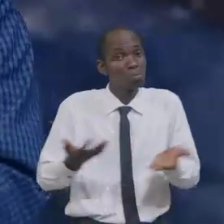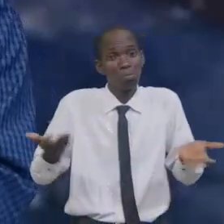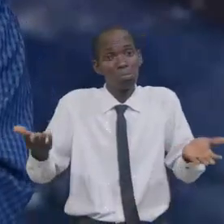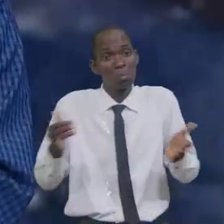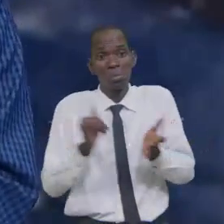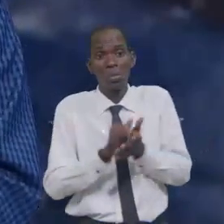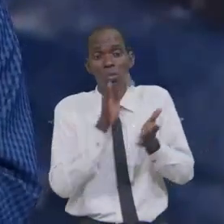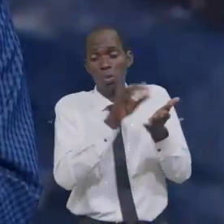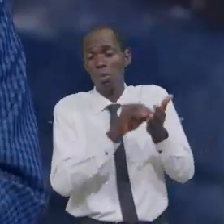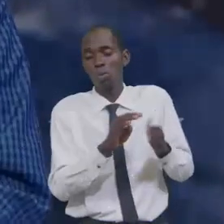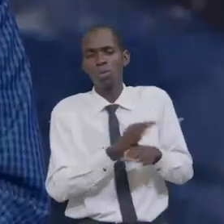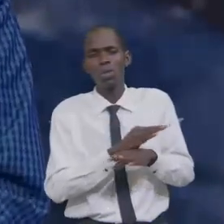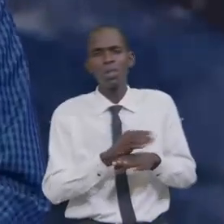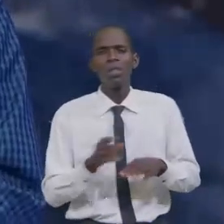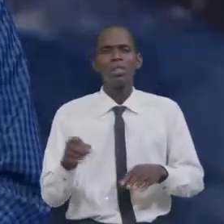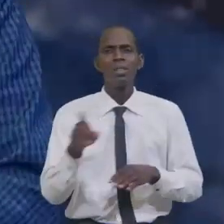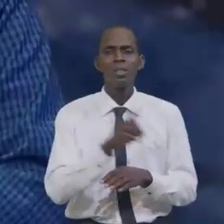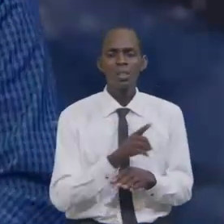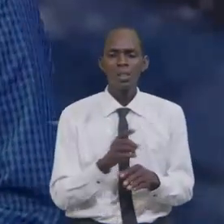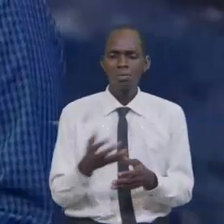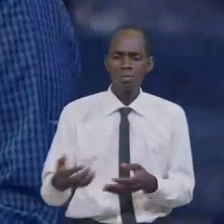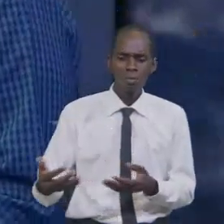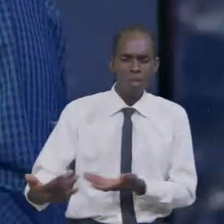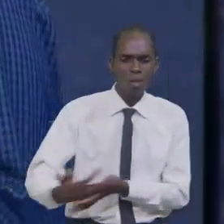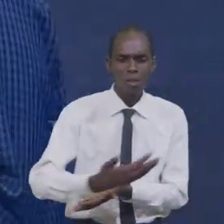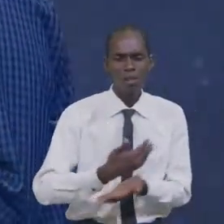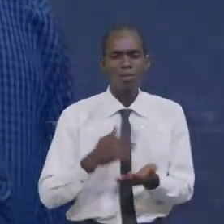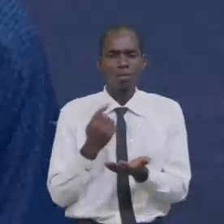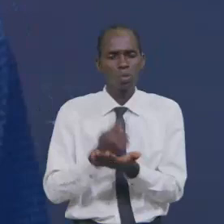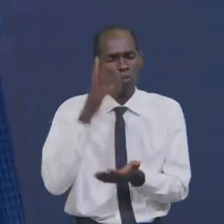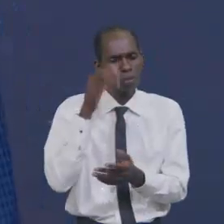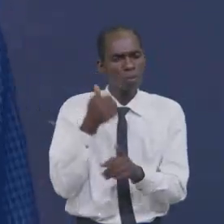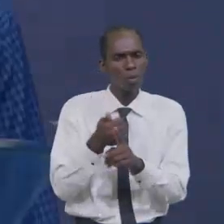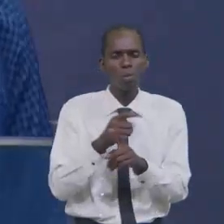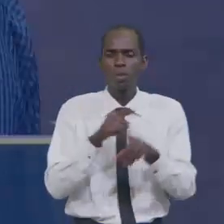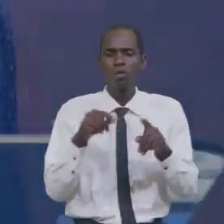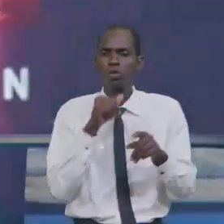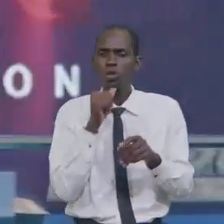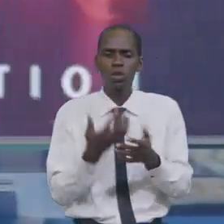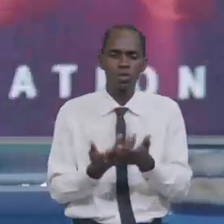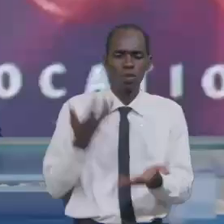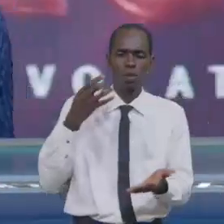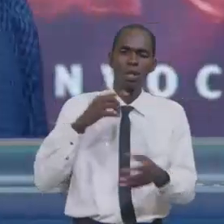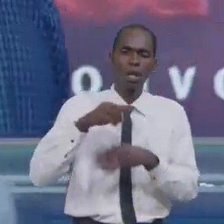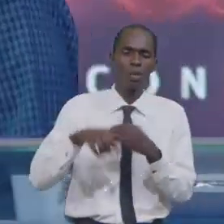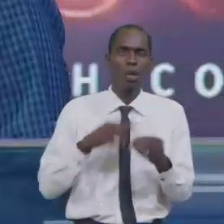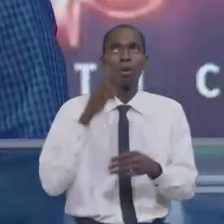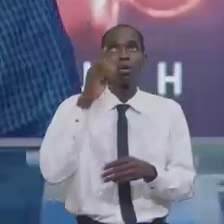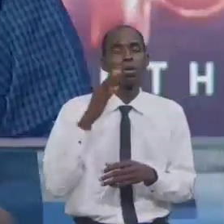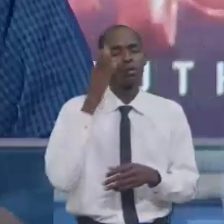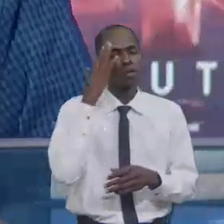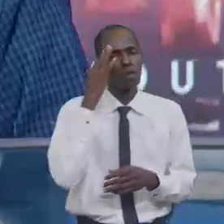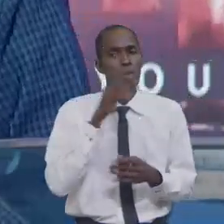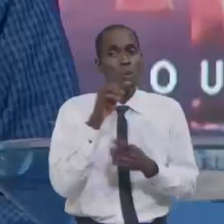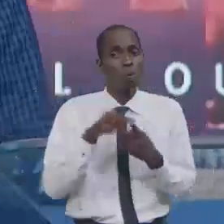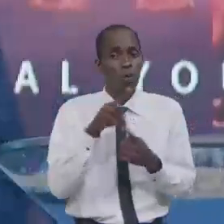for themselves, but they are not rich towards God. When you take care of the poor, when you educate the orphans, when